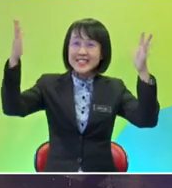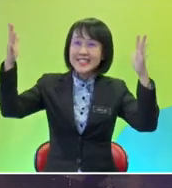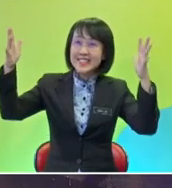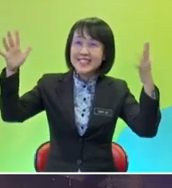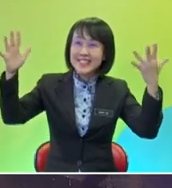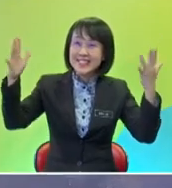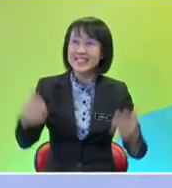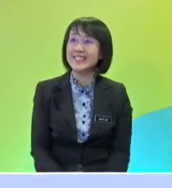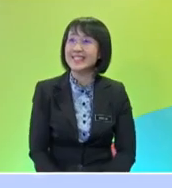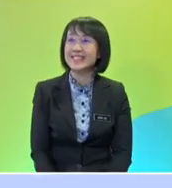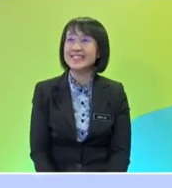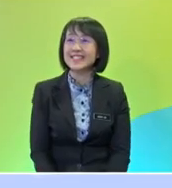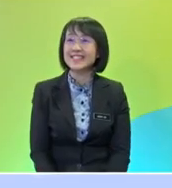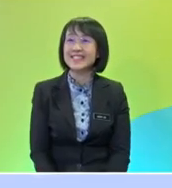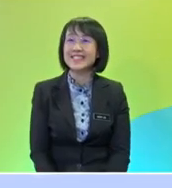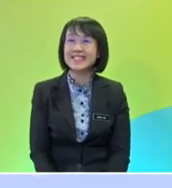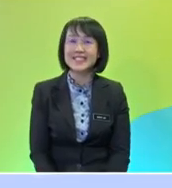today, everyone.